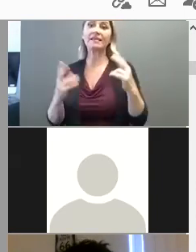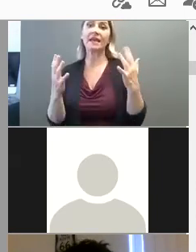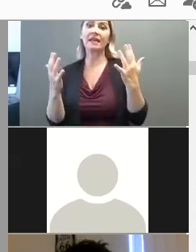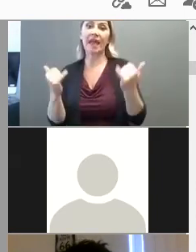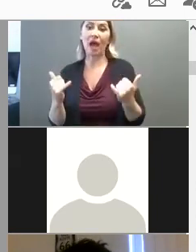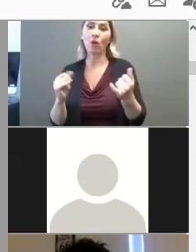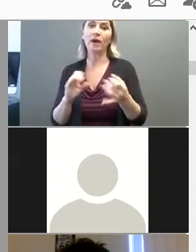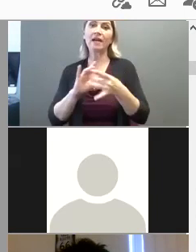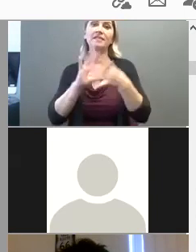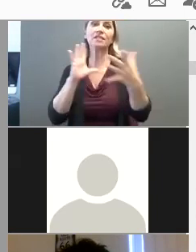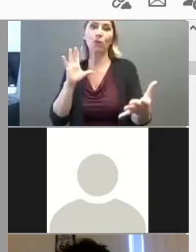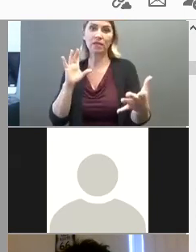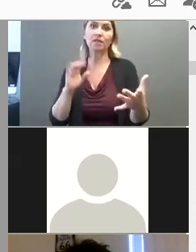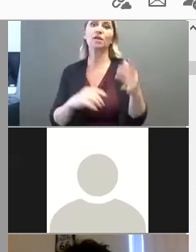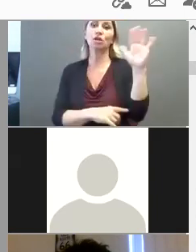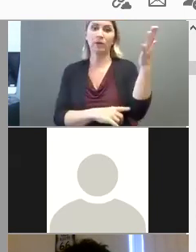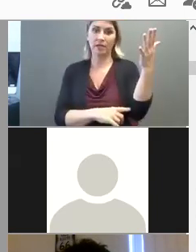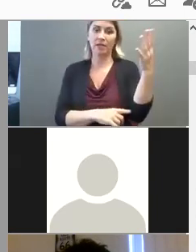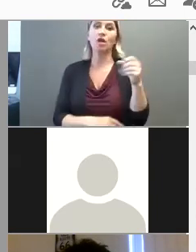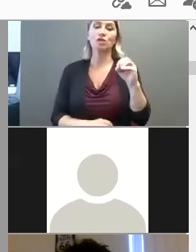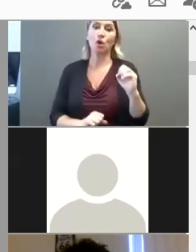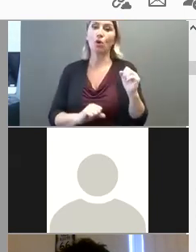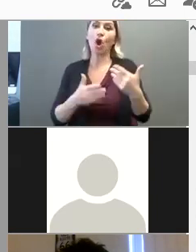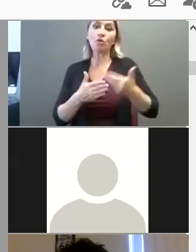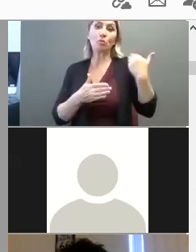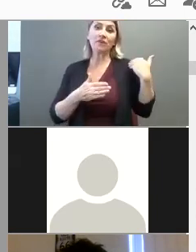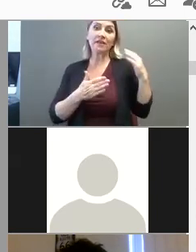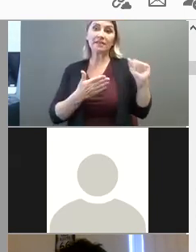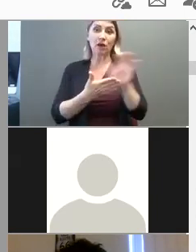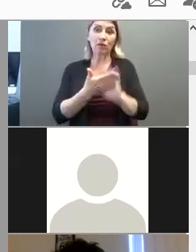set of trees, right? For all our previous algorithms,